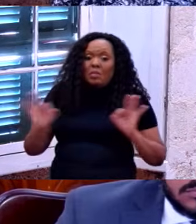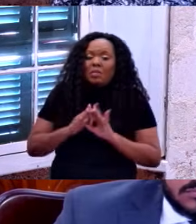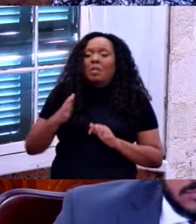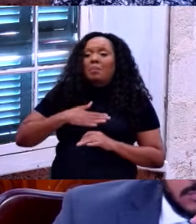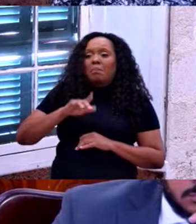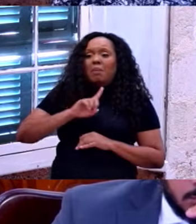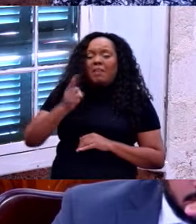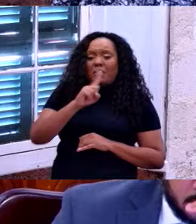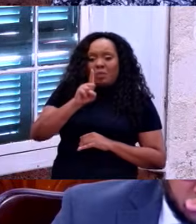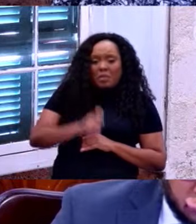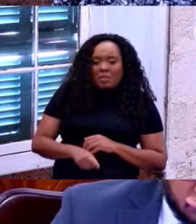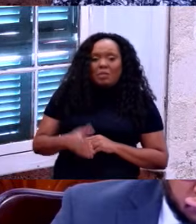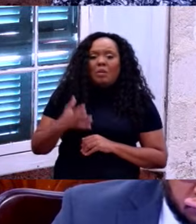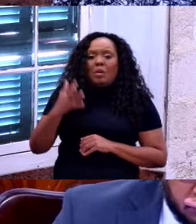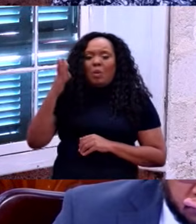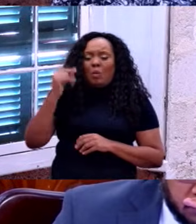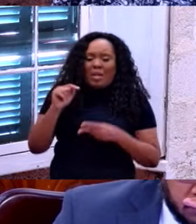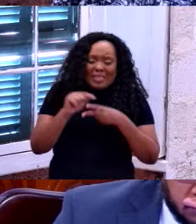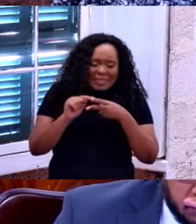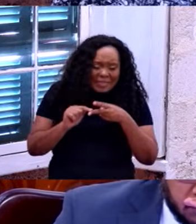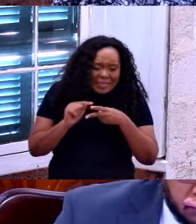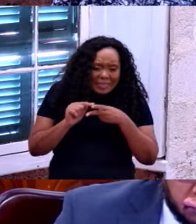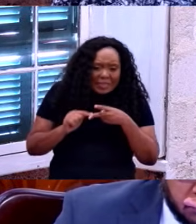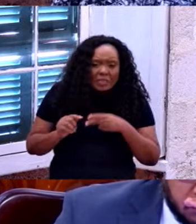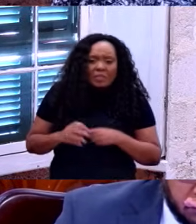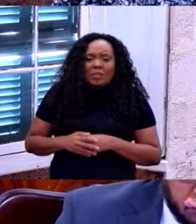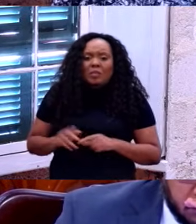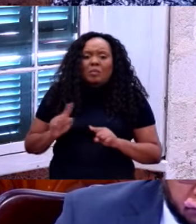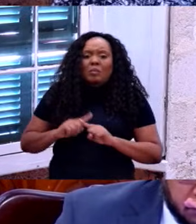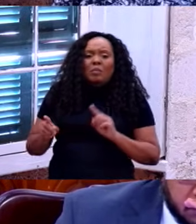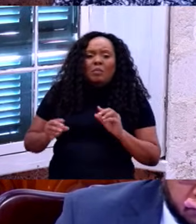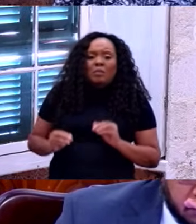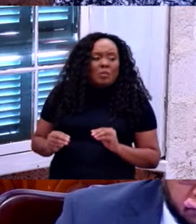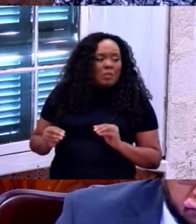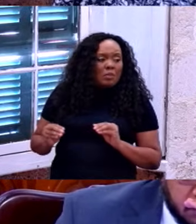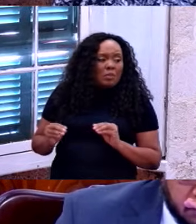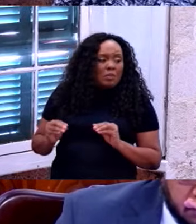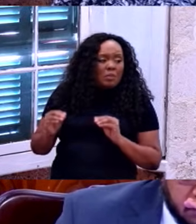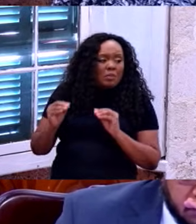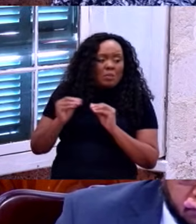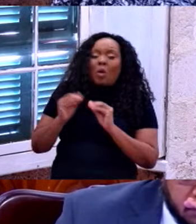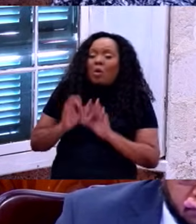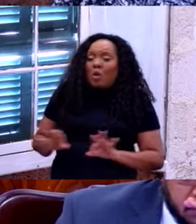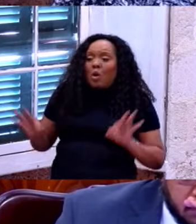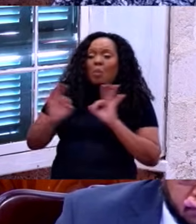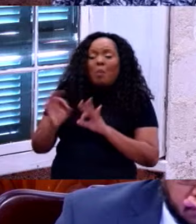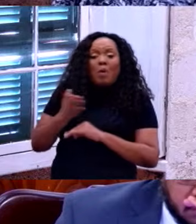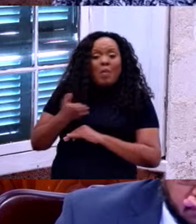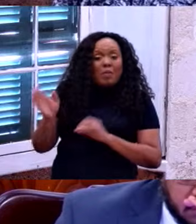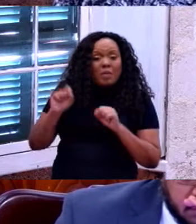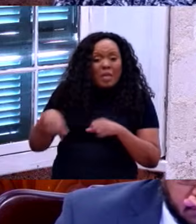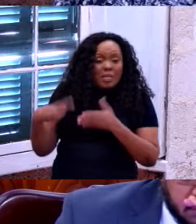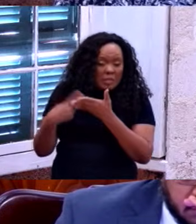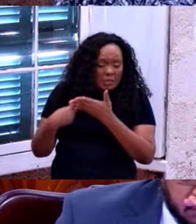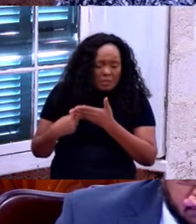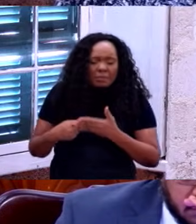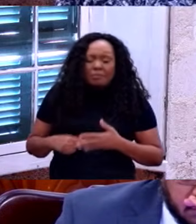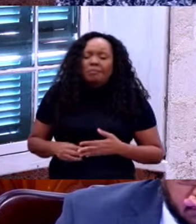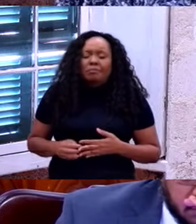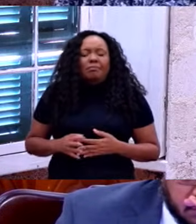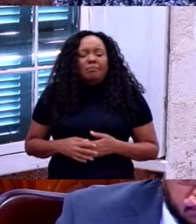Why? Why these two? What about more important things that we could be dealing with the Constitution? So that's my first